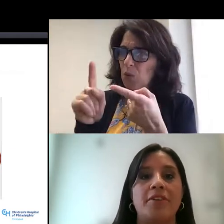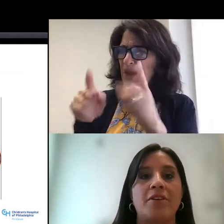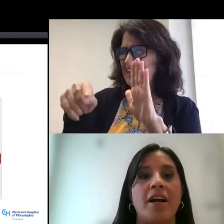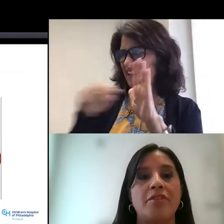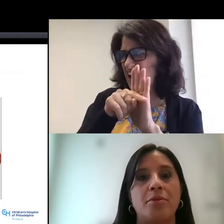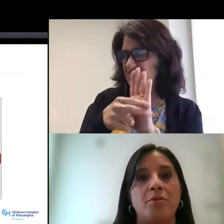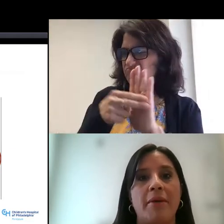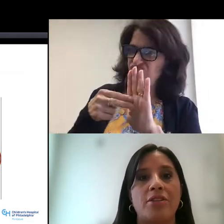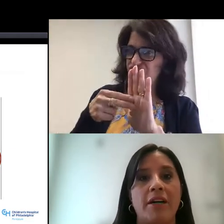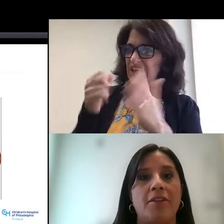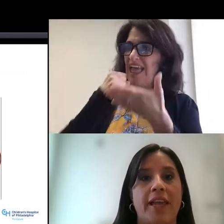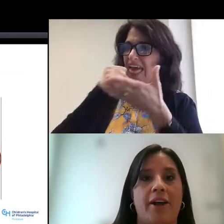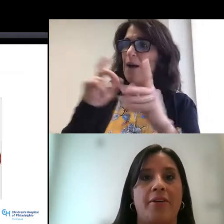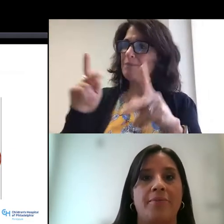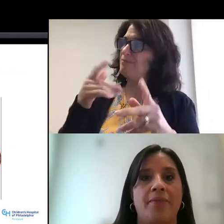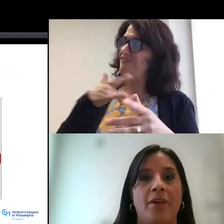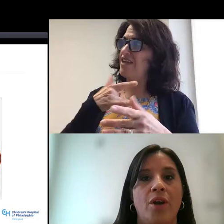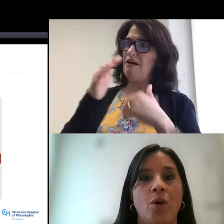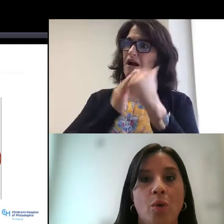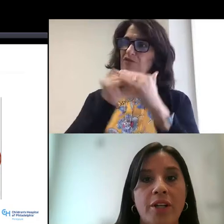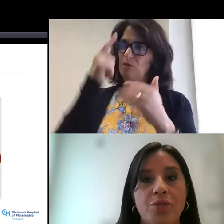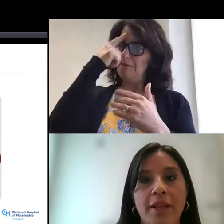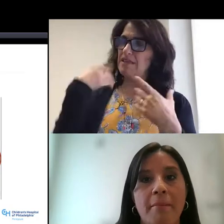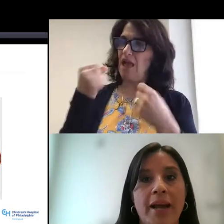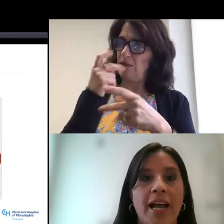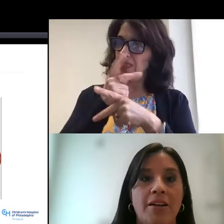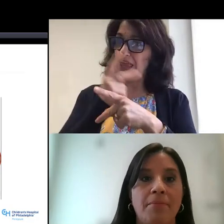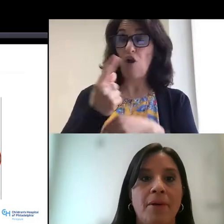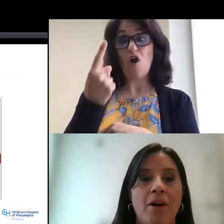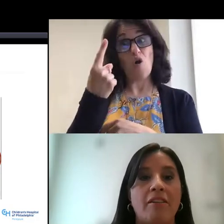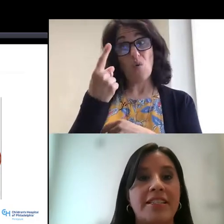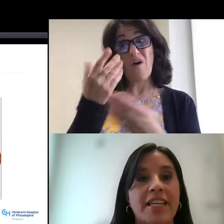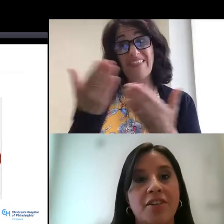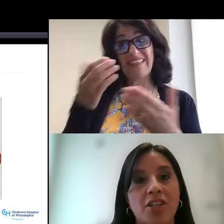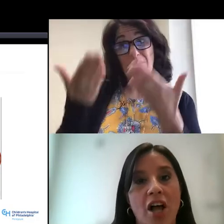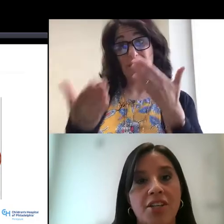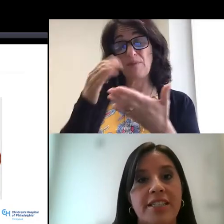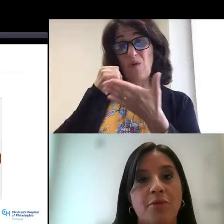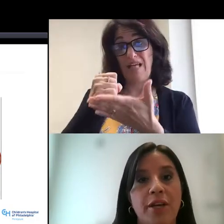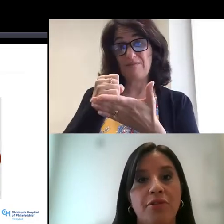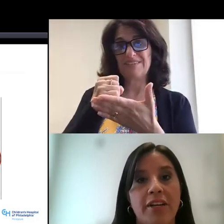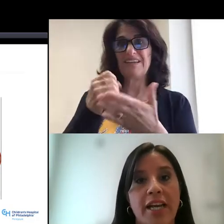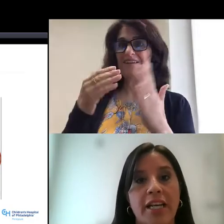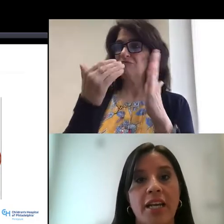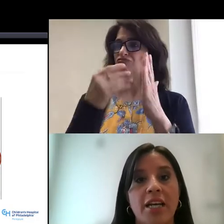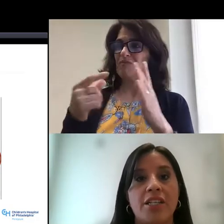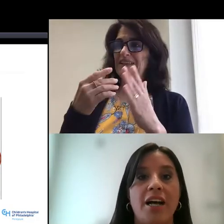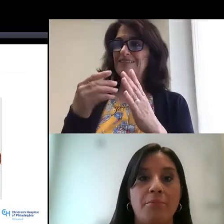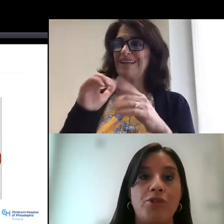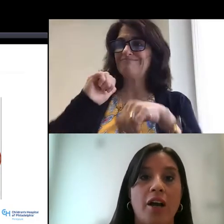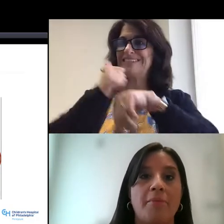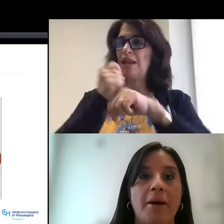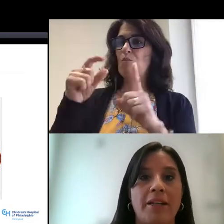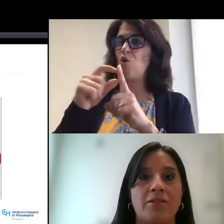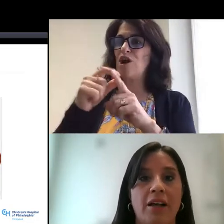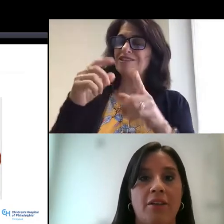people feel comfortable with mental health care. One tool that might help are a set of glossaries that we created to help you